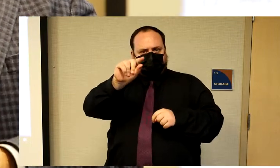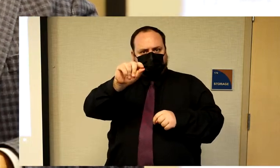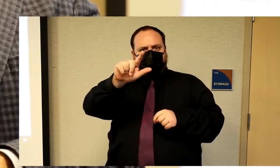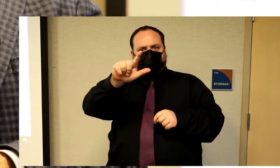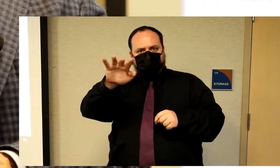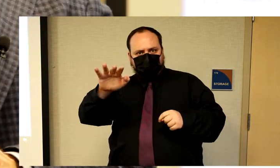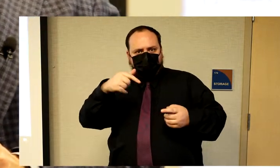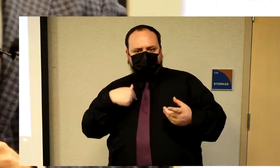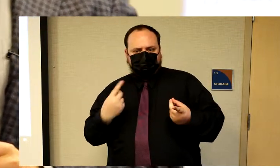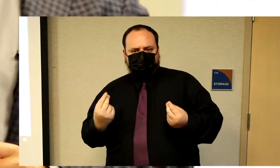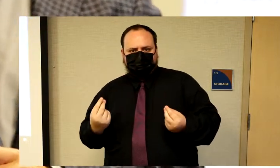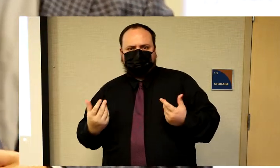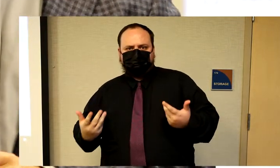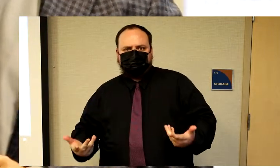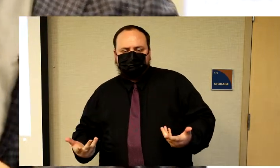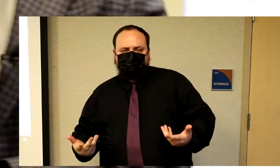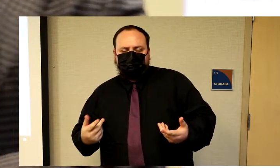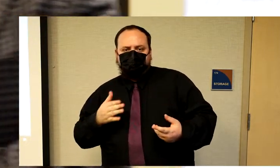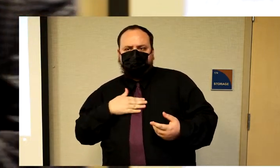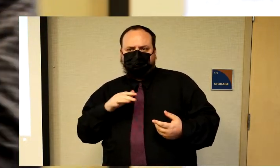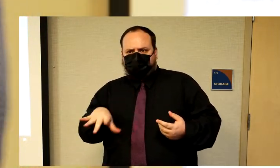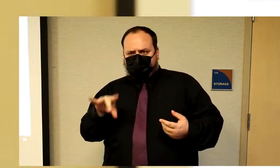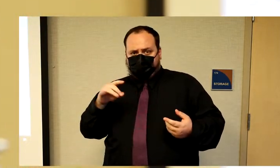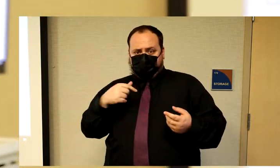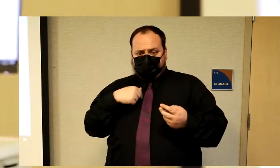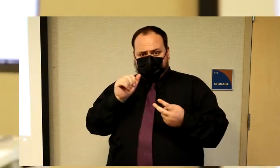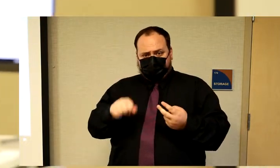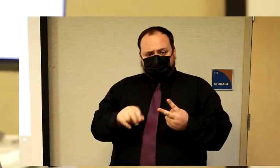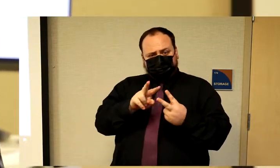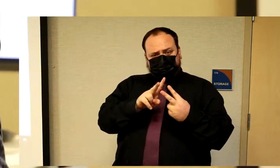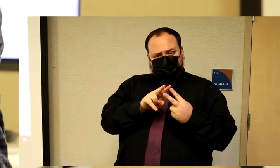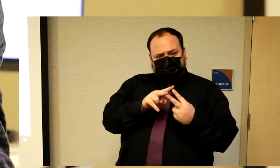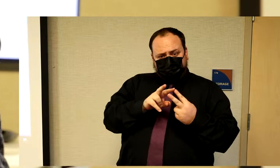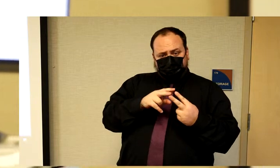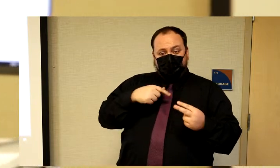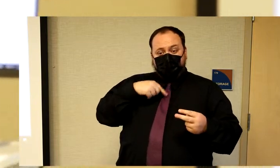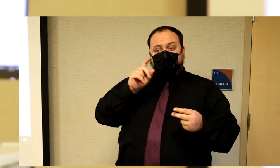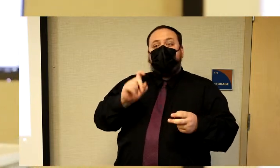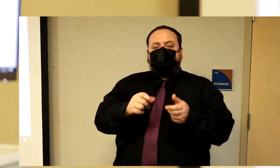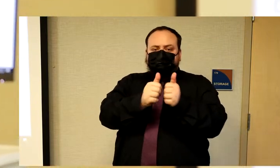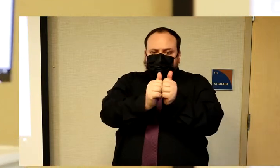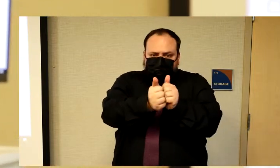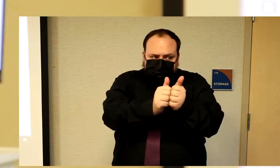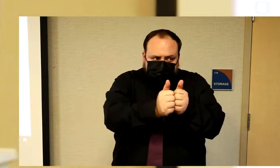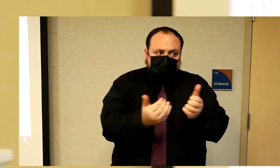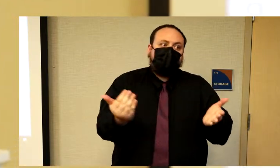That's right. So my choice is that I either have to run in 2022 against